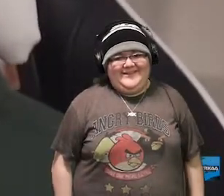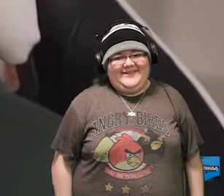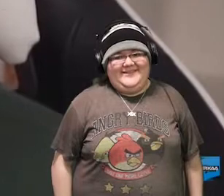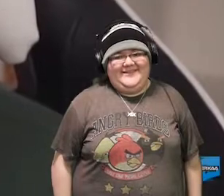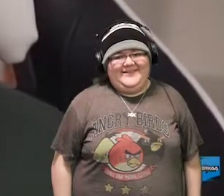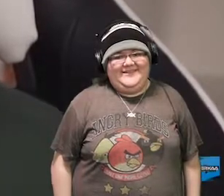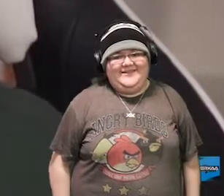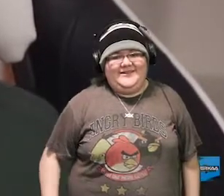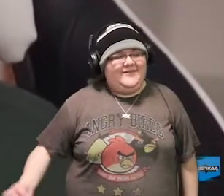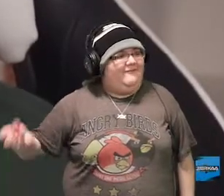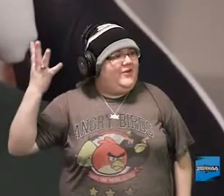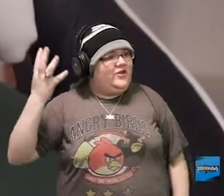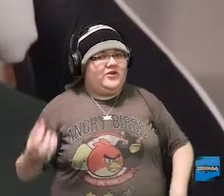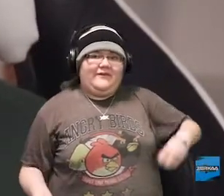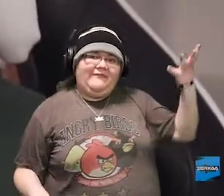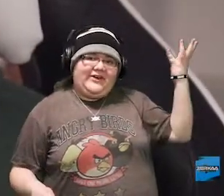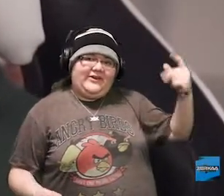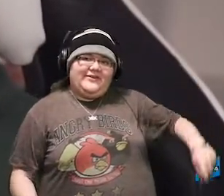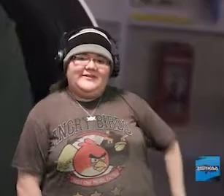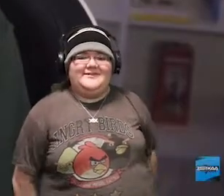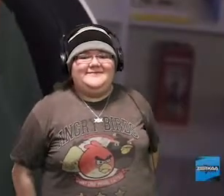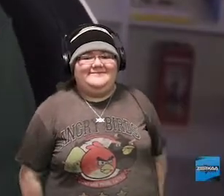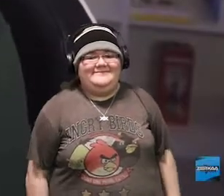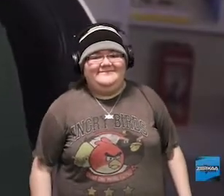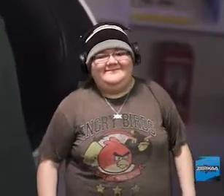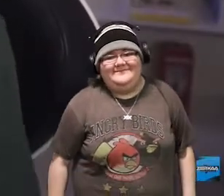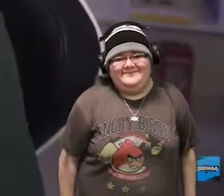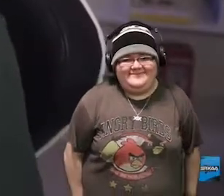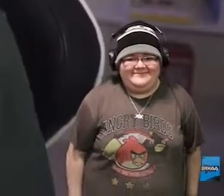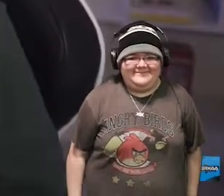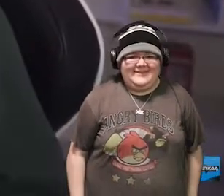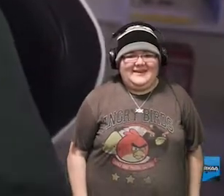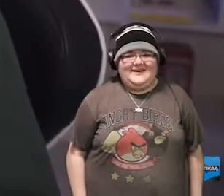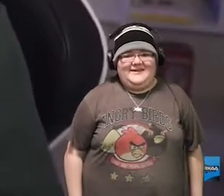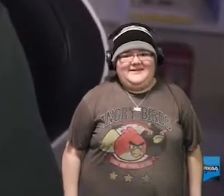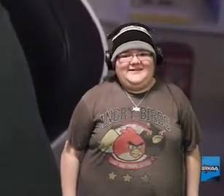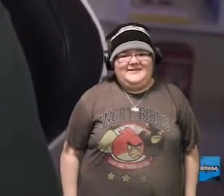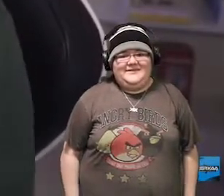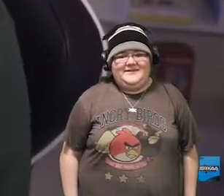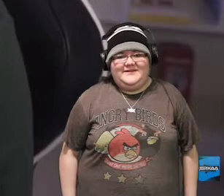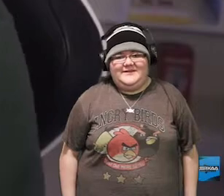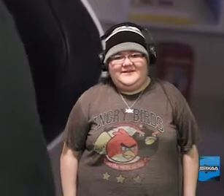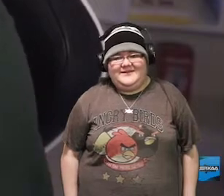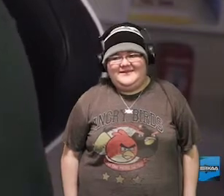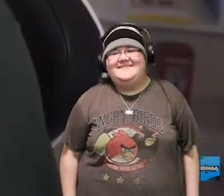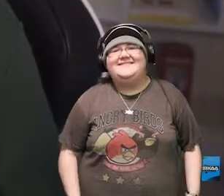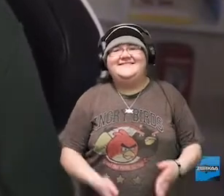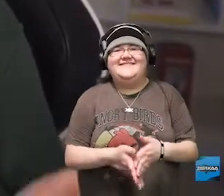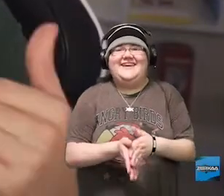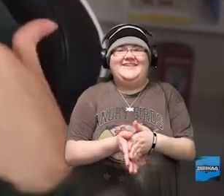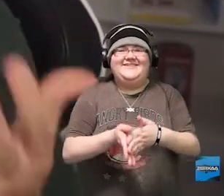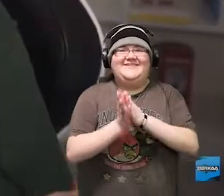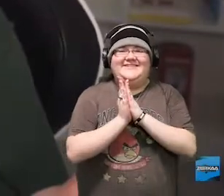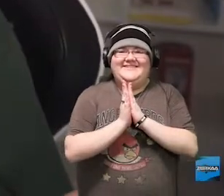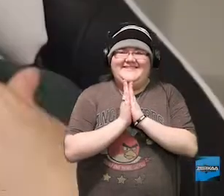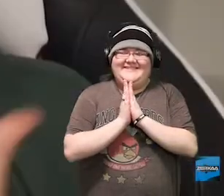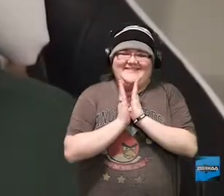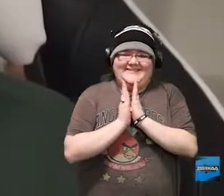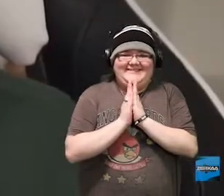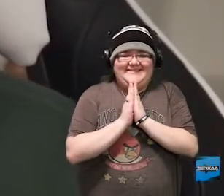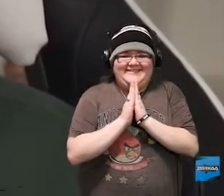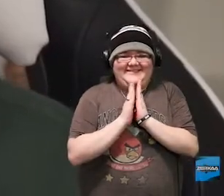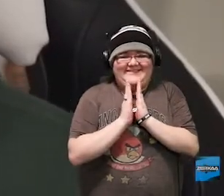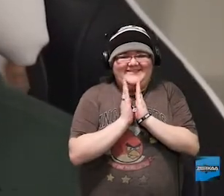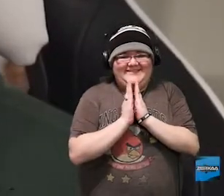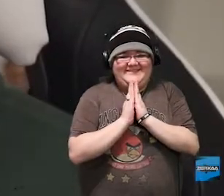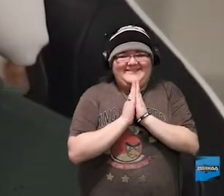customize it, get some flares added to this. I'm going to add some more stuff to it, make it sick. But yeah, I'm going to do more of these Reddit videos. As long as there's good content on there, I will come through and I'll do these yes. as much as I can and try to make